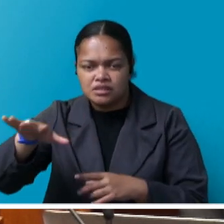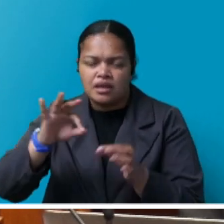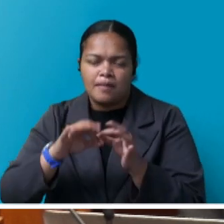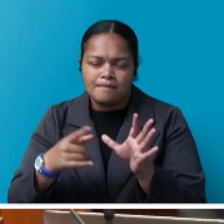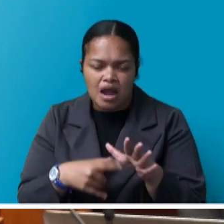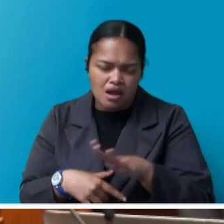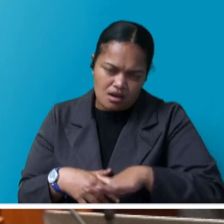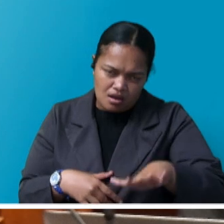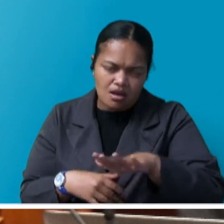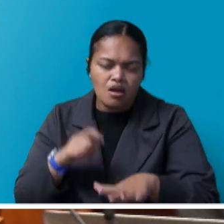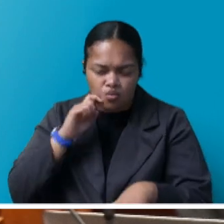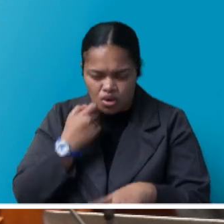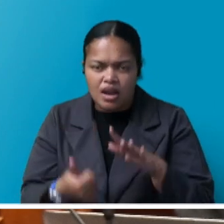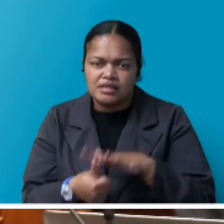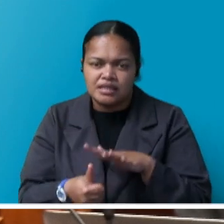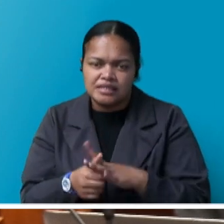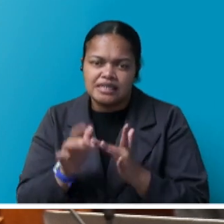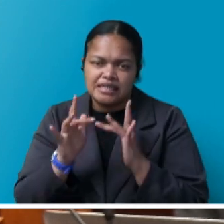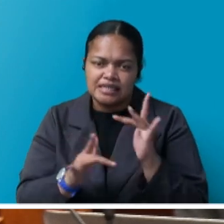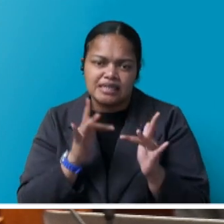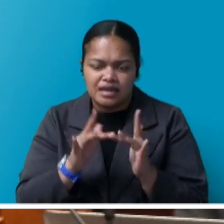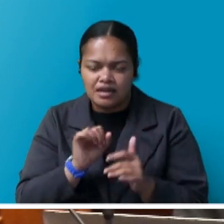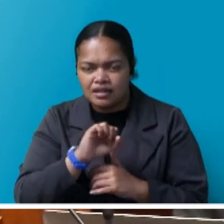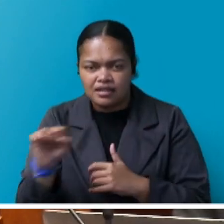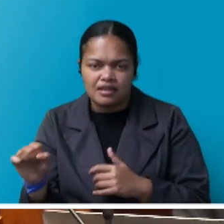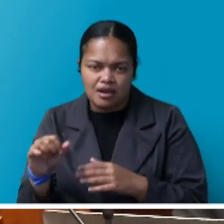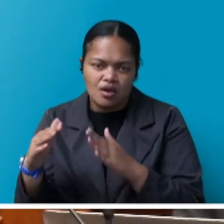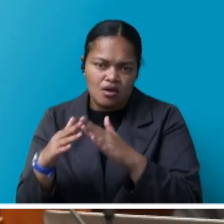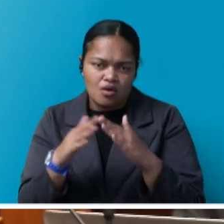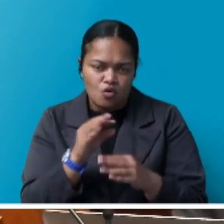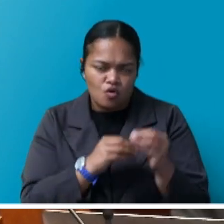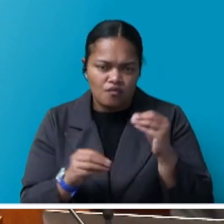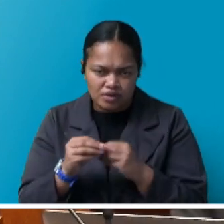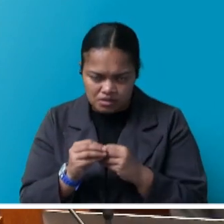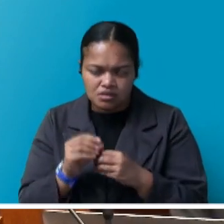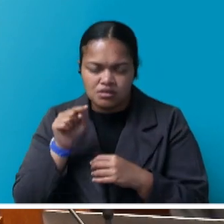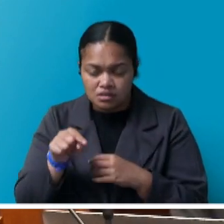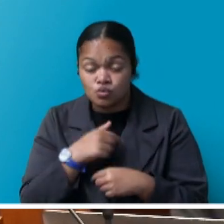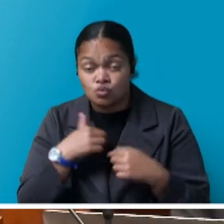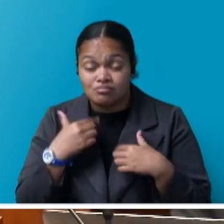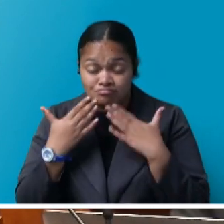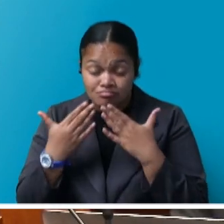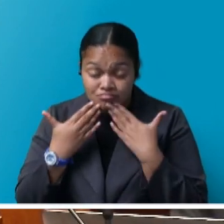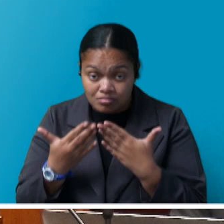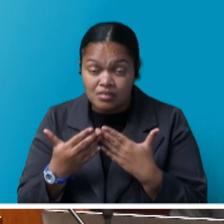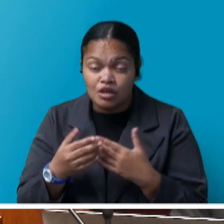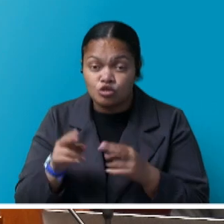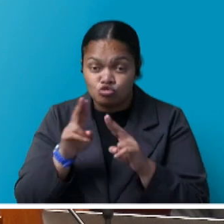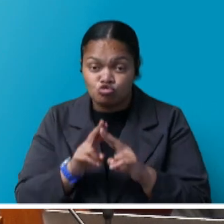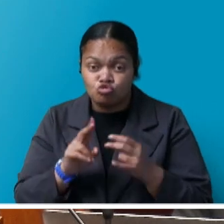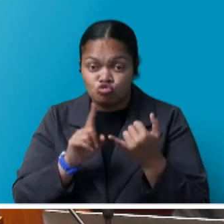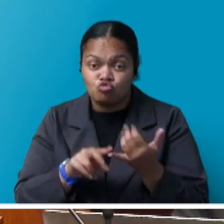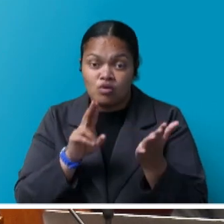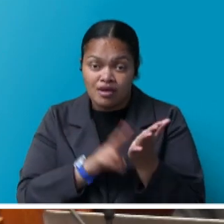finally manage to access the internet in their offices. Therefore, Mr. Speaker, sir, we must acknowledge the support of the United Nations Development Programme